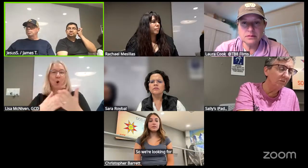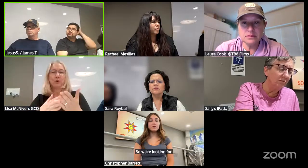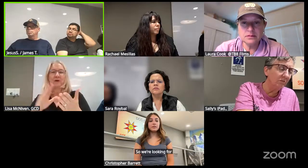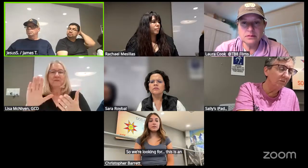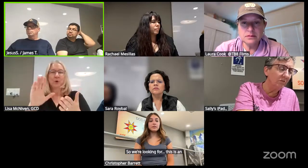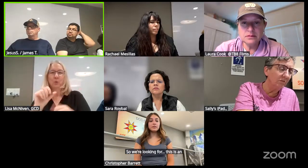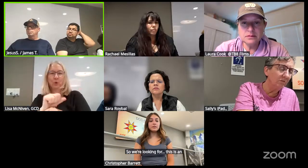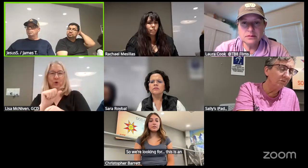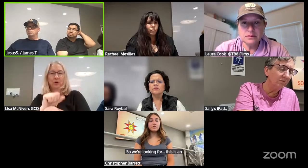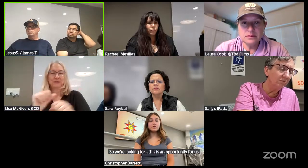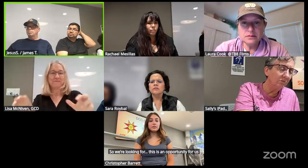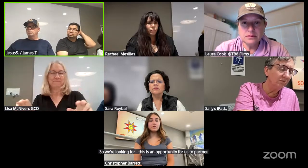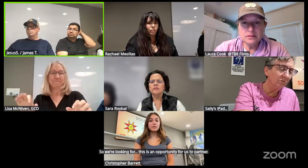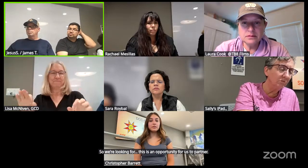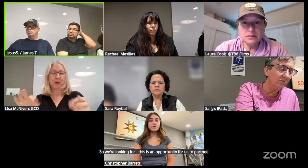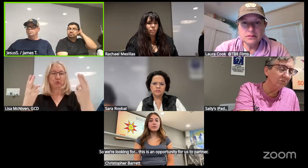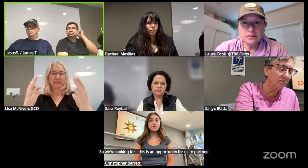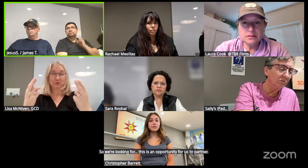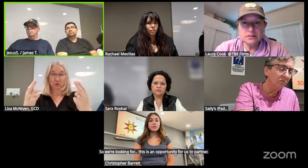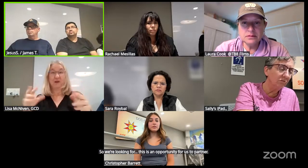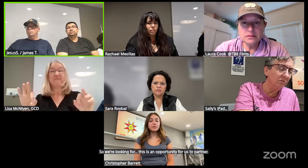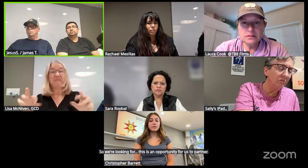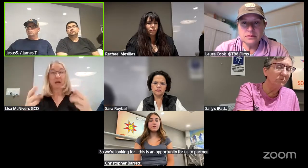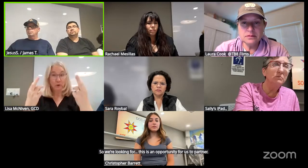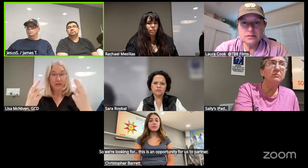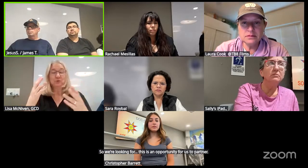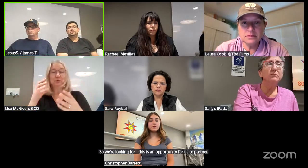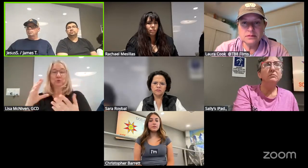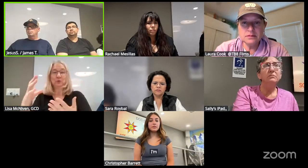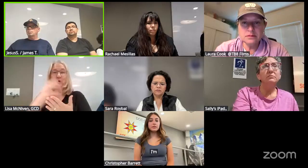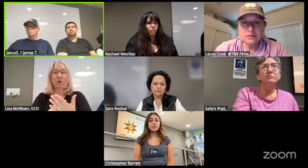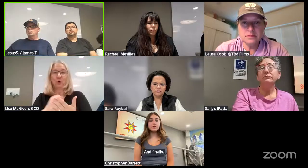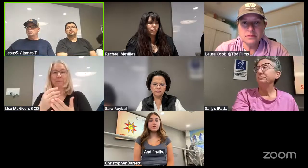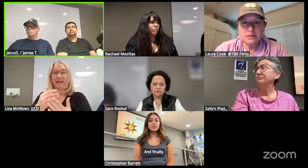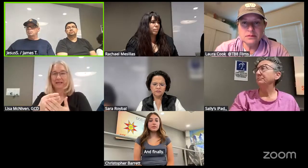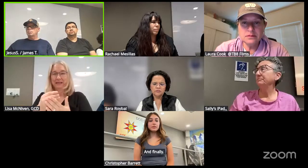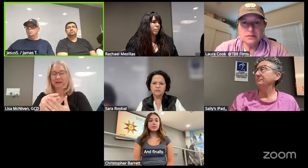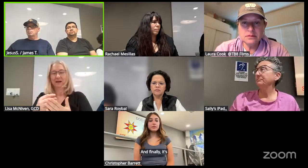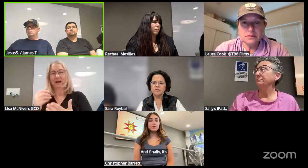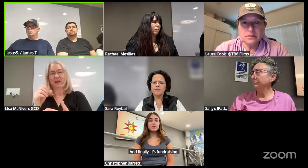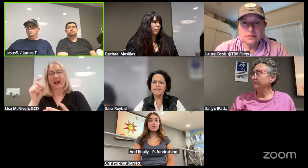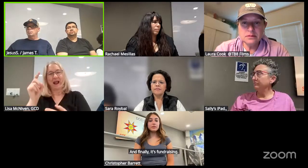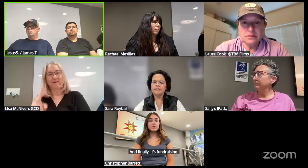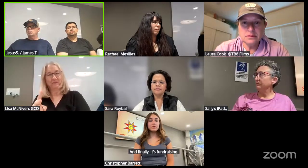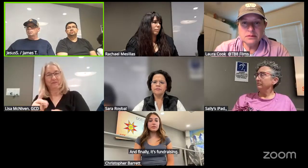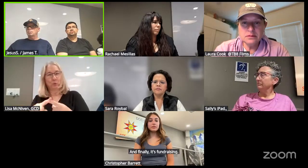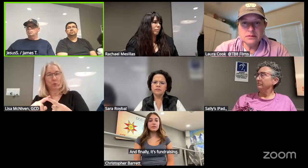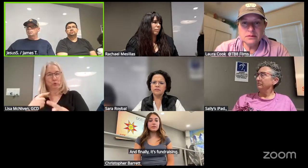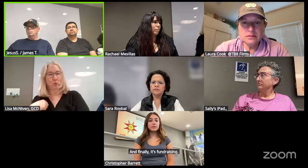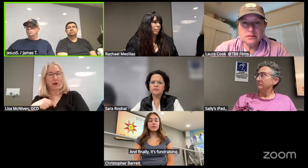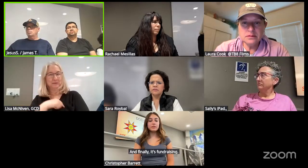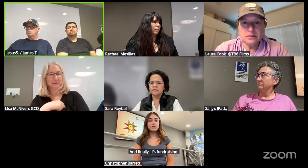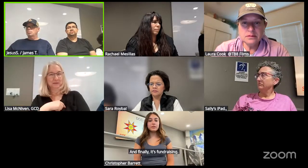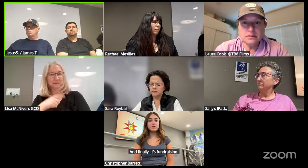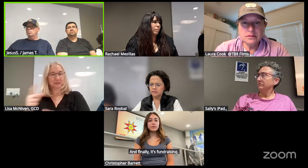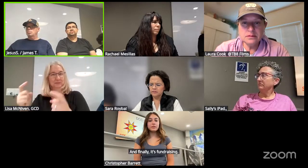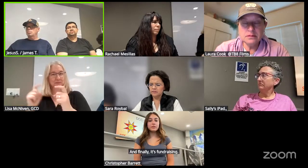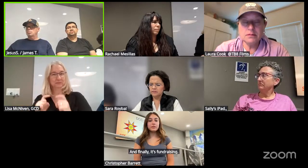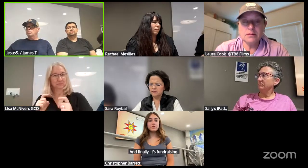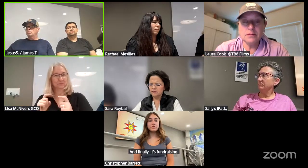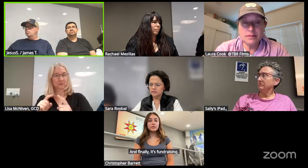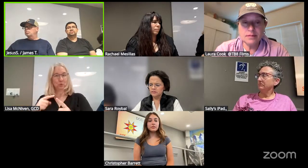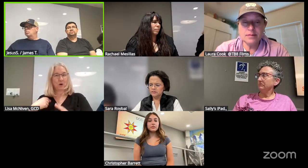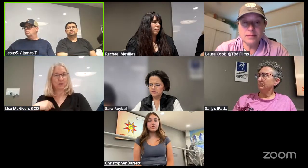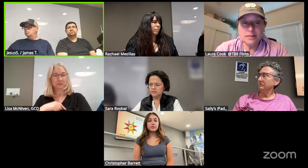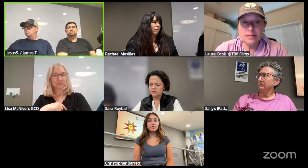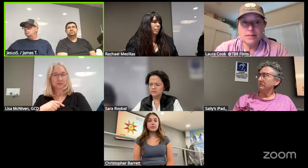for us to partner. And part of the other is fundraising. So I'm going to